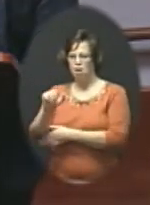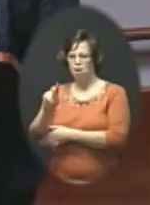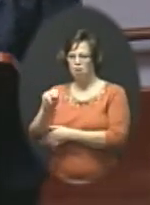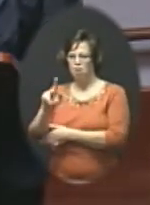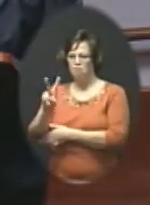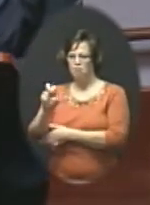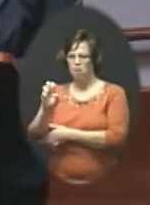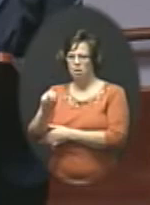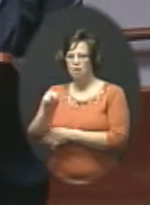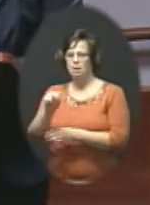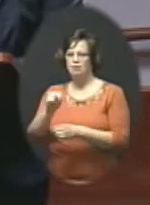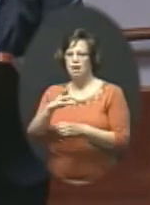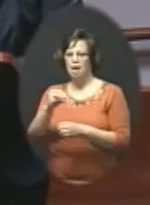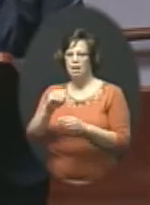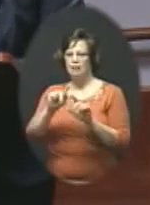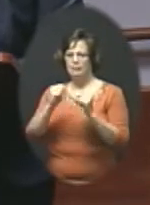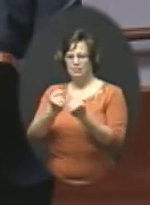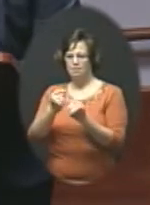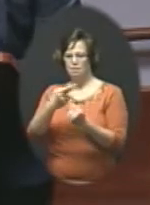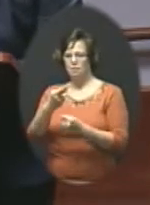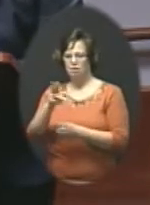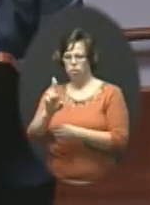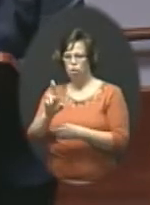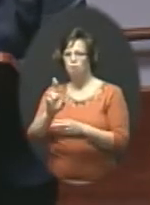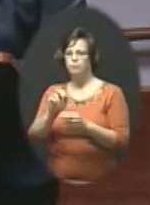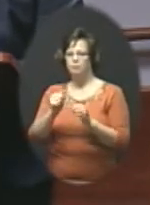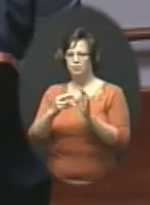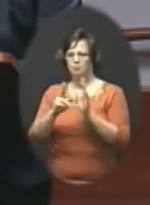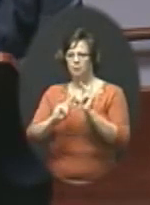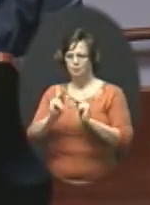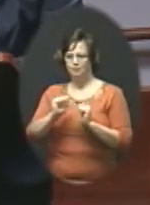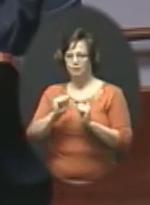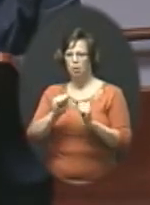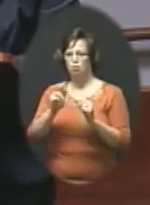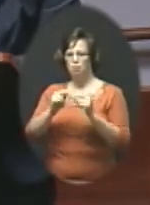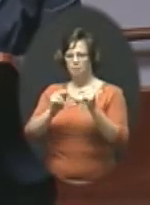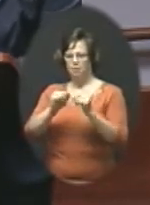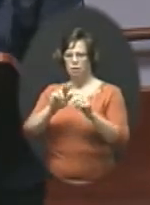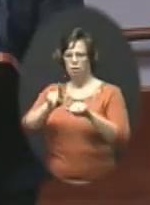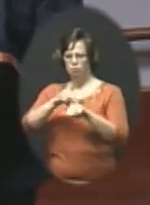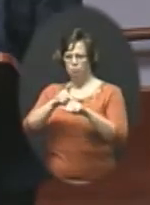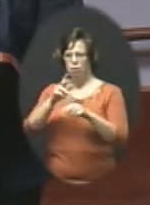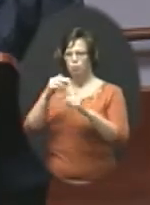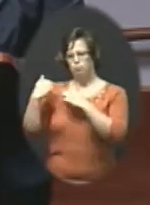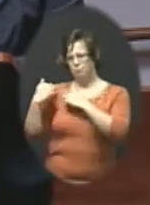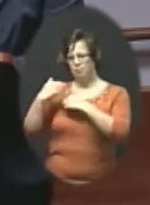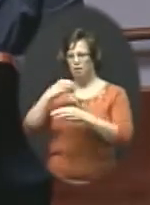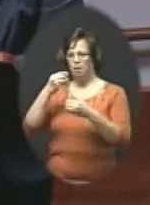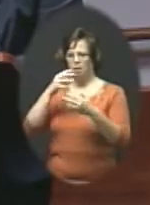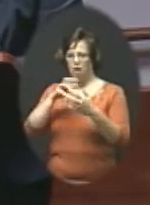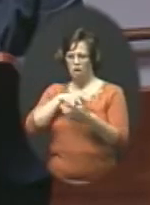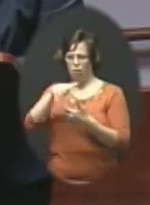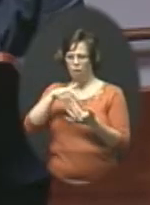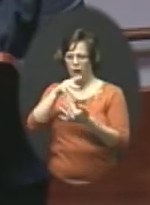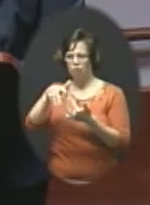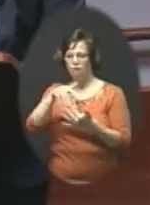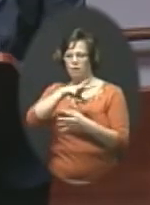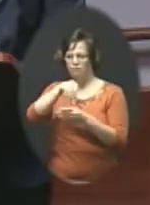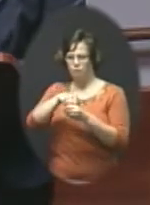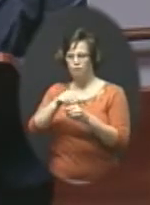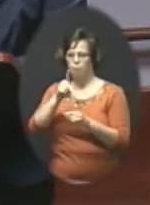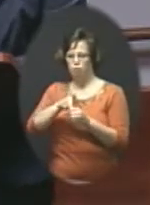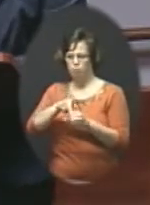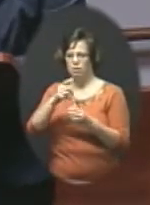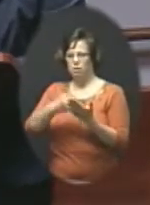of building administrators. Session topics pertain to a variety of building administrator responsibilities and are interactive and involve participants in